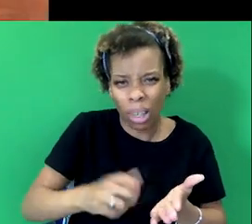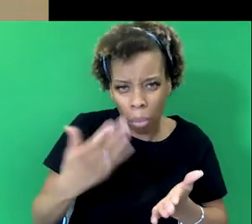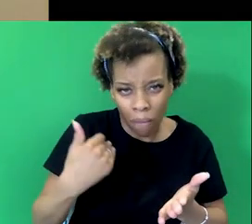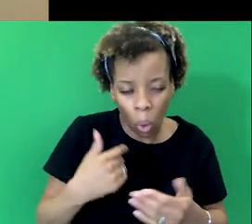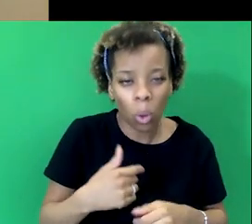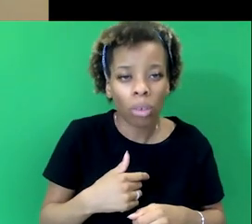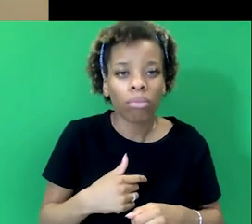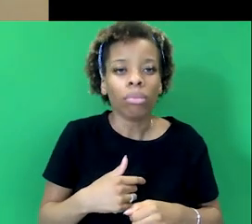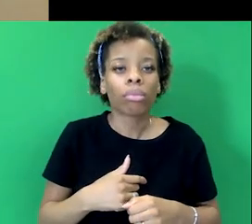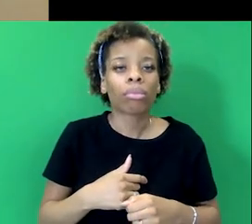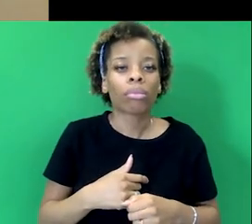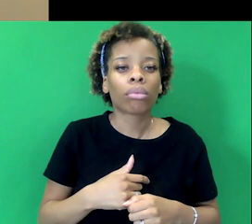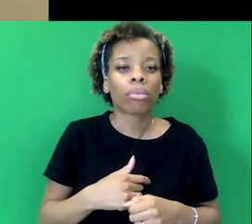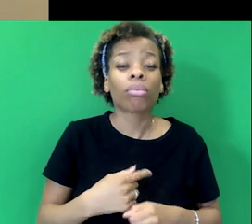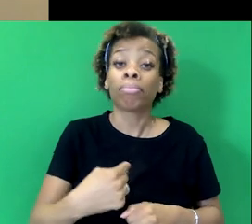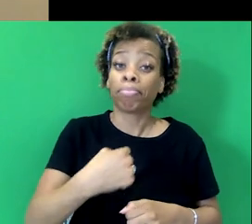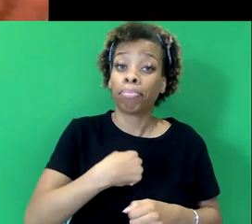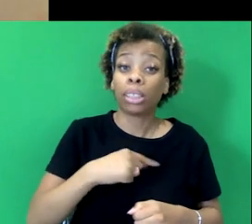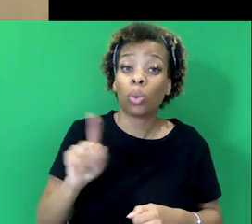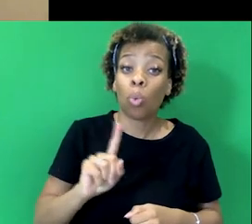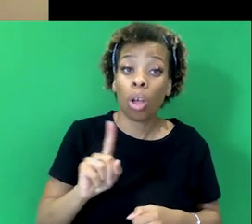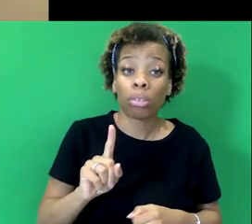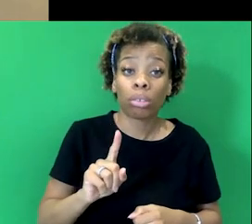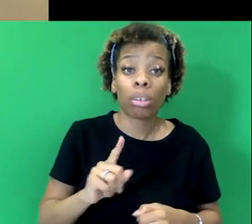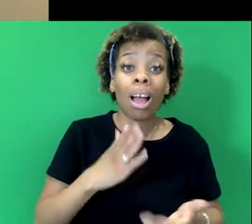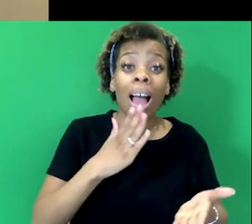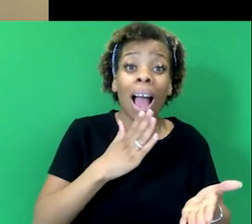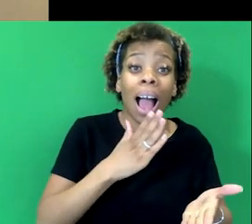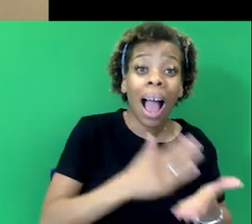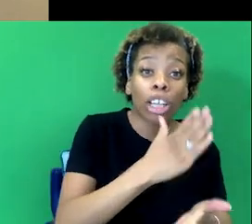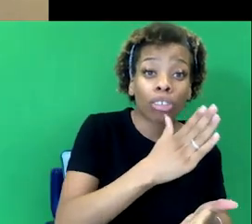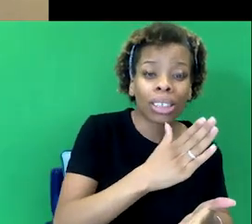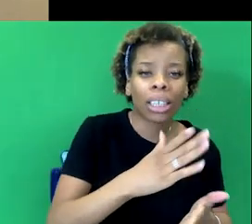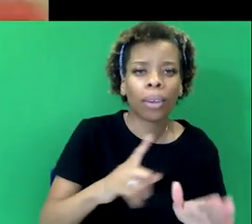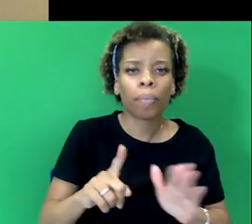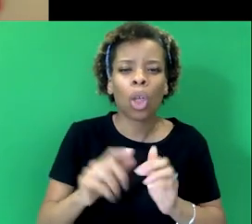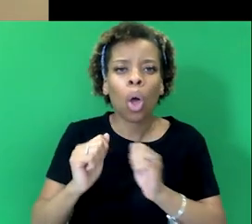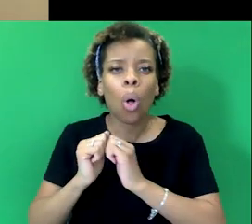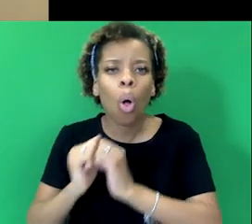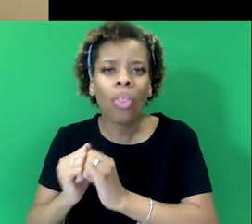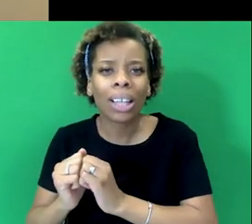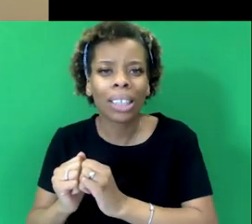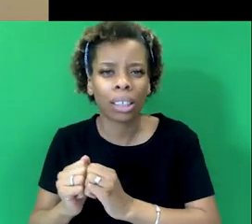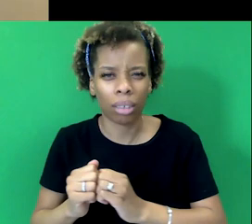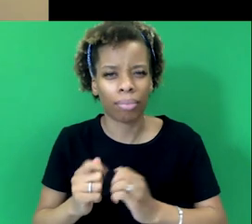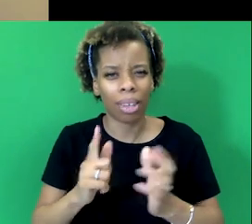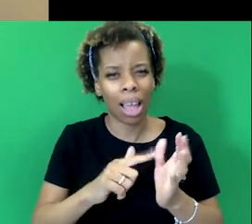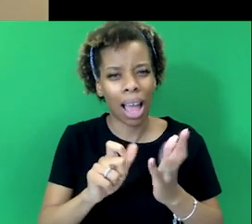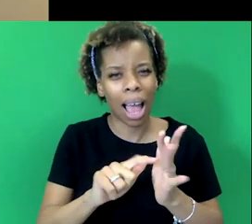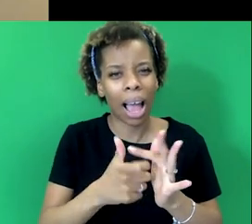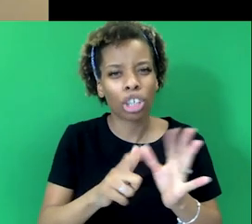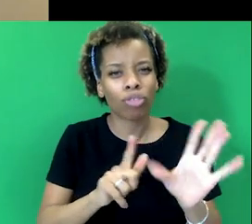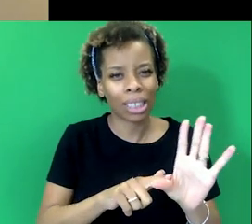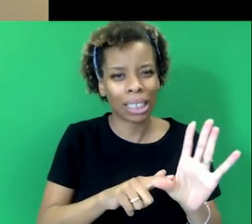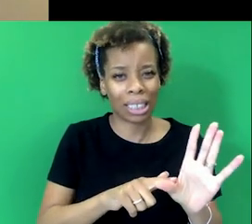distinction between what I call accuracy and authenticity. Mm-hmm. I think you need a minimum and sufficient degree